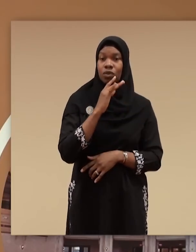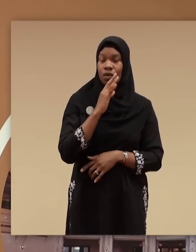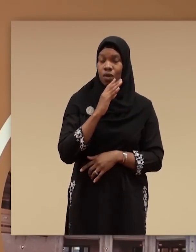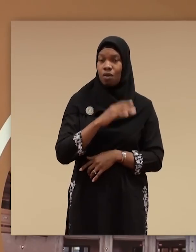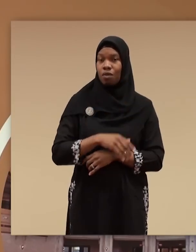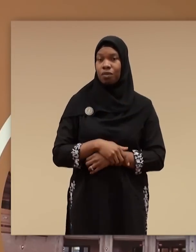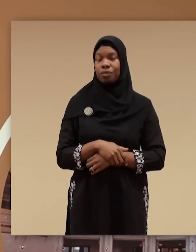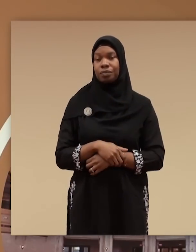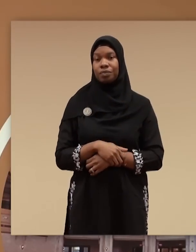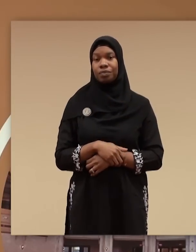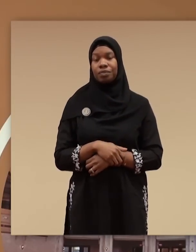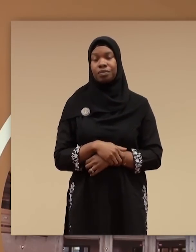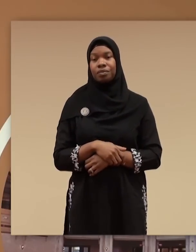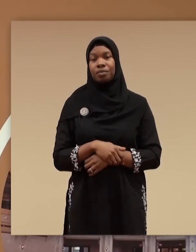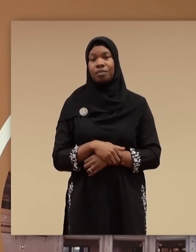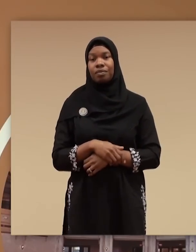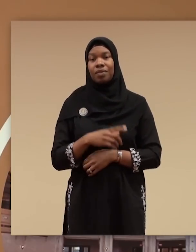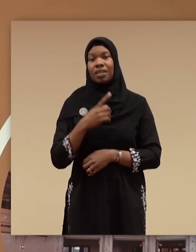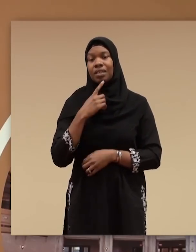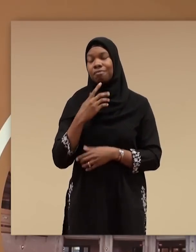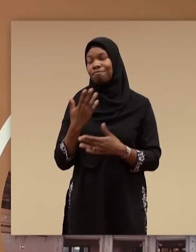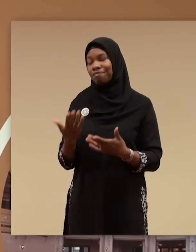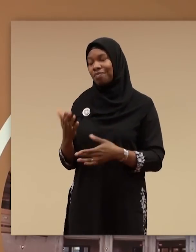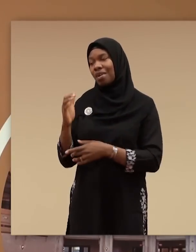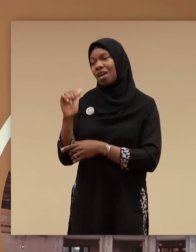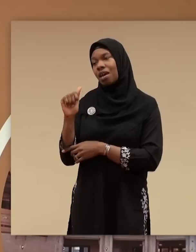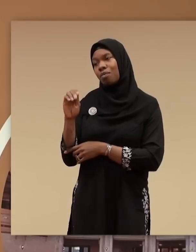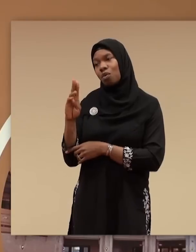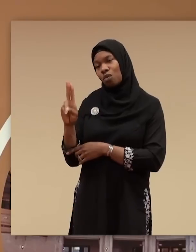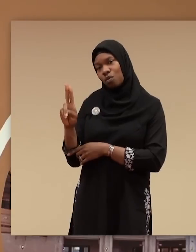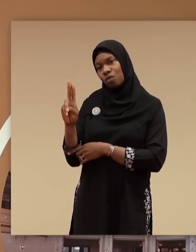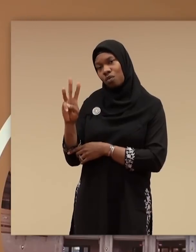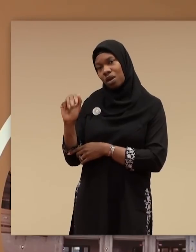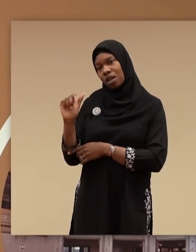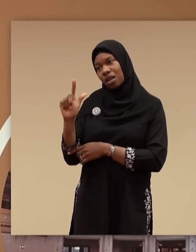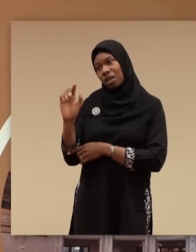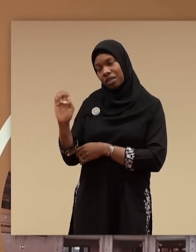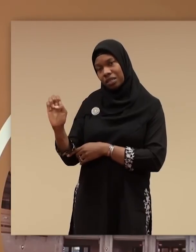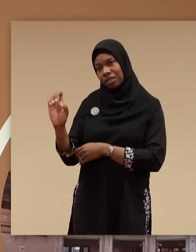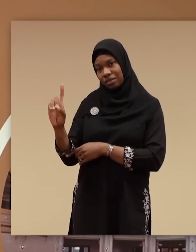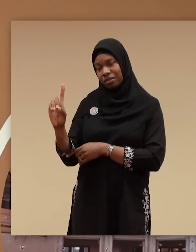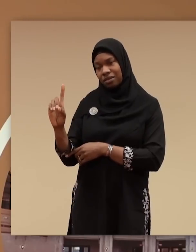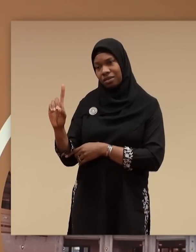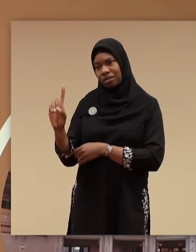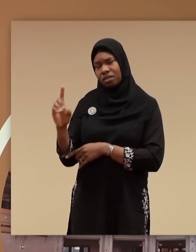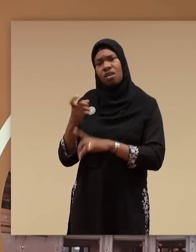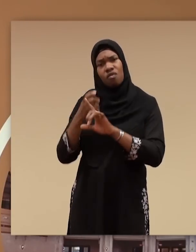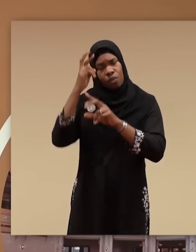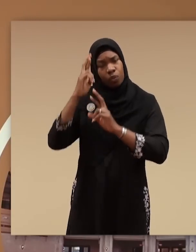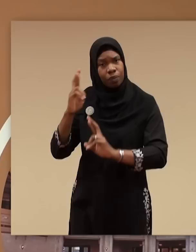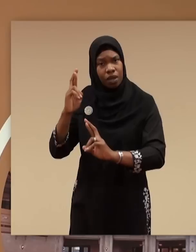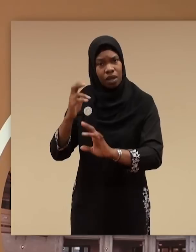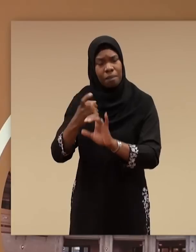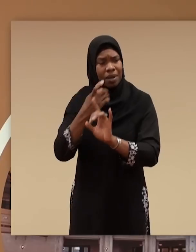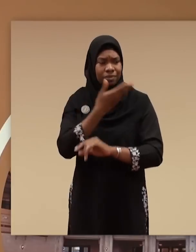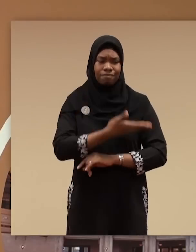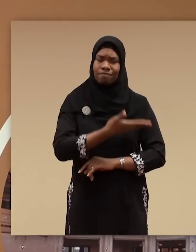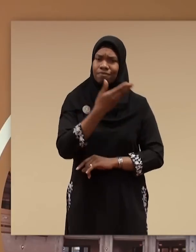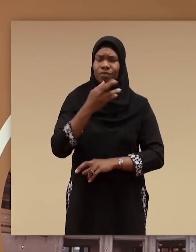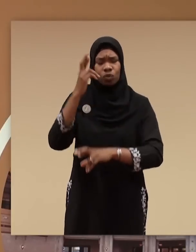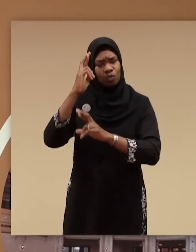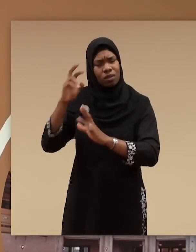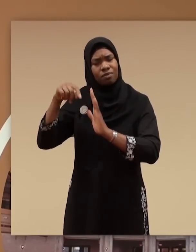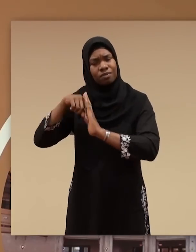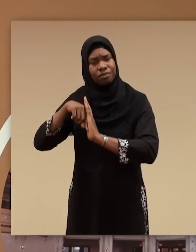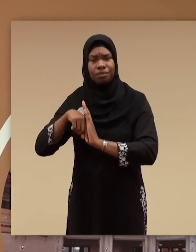him by his nickname Abu al-Walid. That's out of respect. Muhammad sallallahu alaihi wasallam is very respectful. So